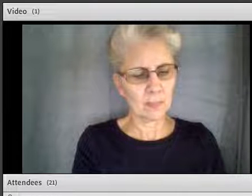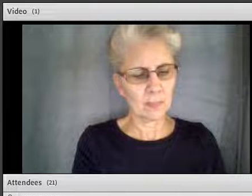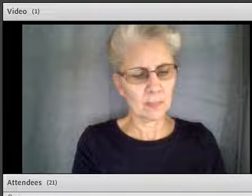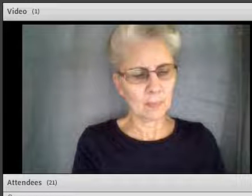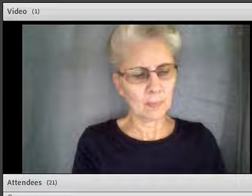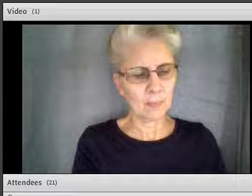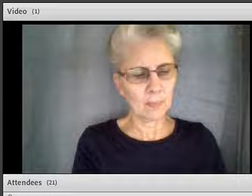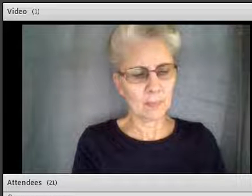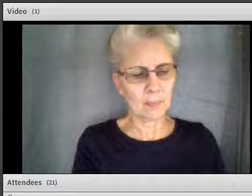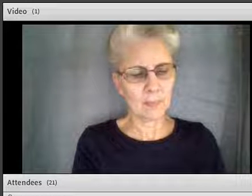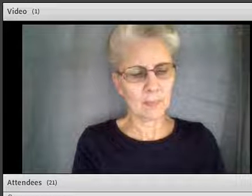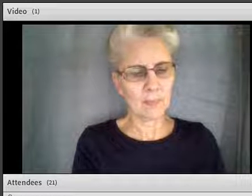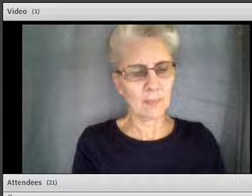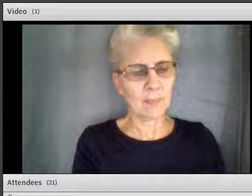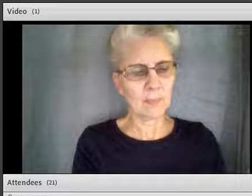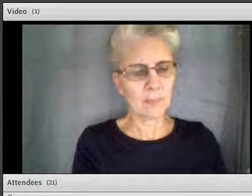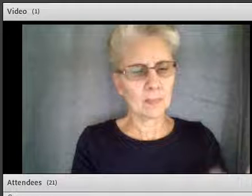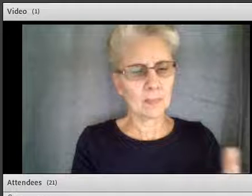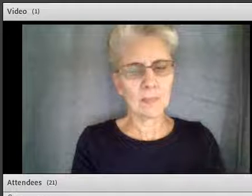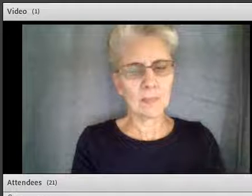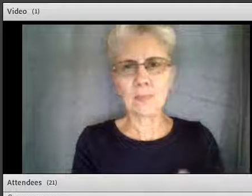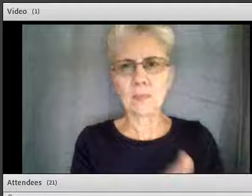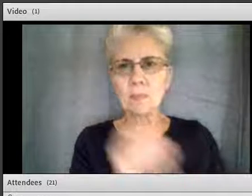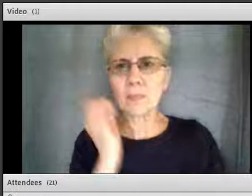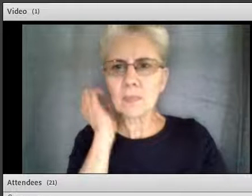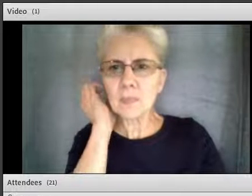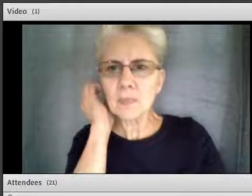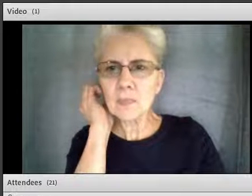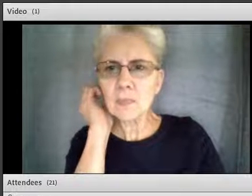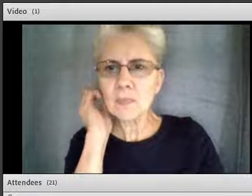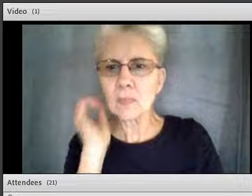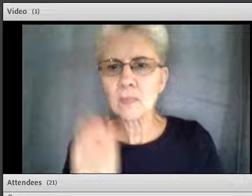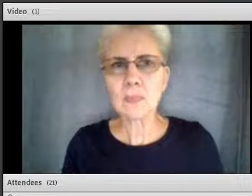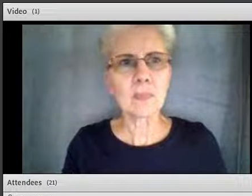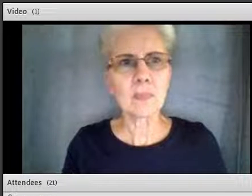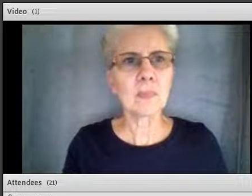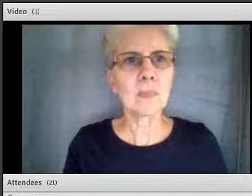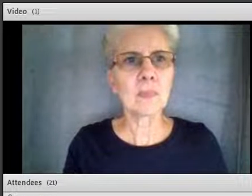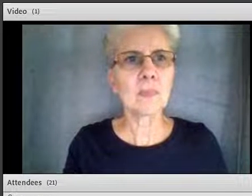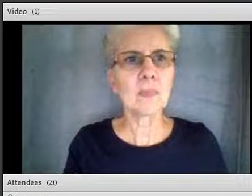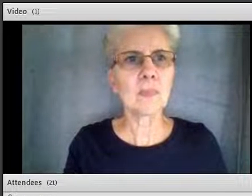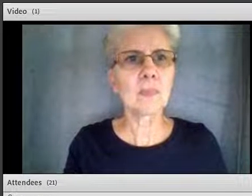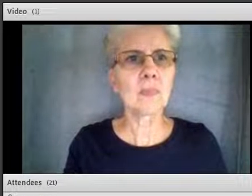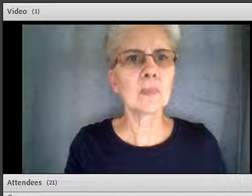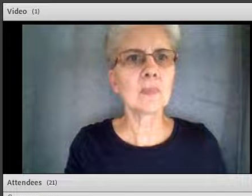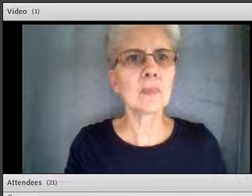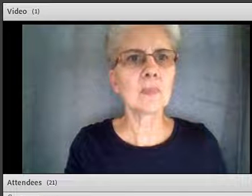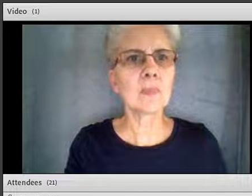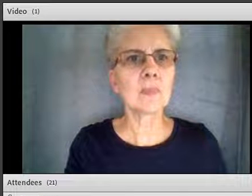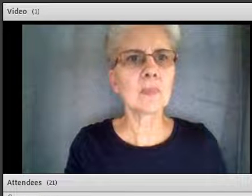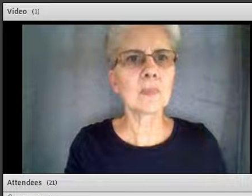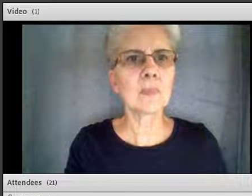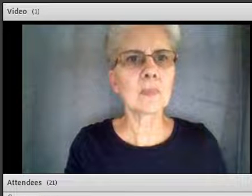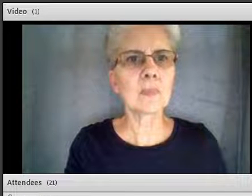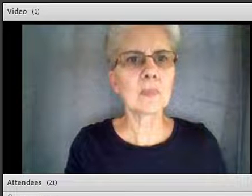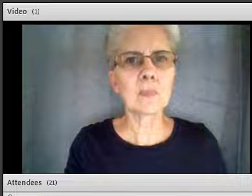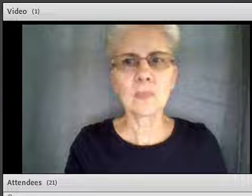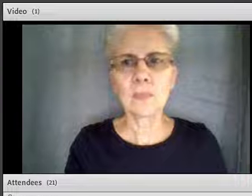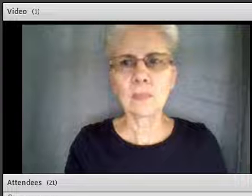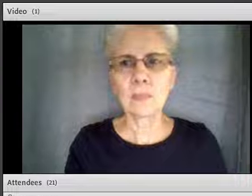You know, a little circle is going when things are loading. Buttons kind of come in and out as you're doing stuff when you're